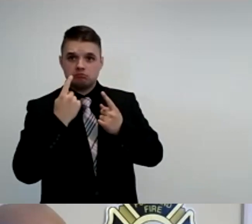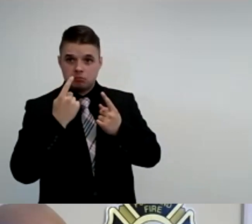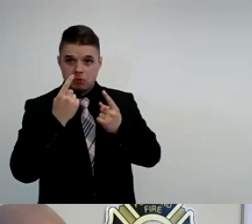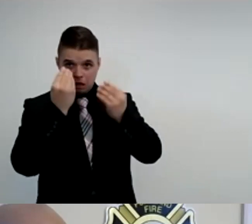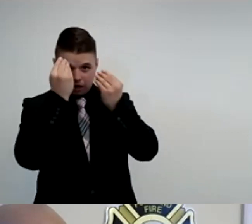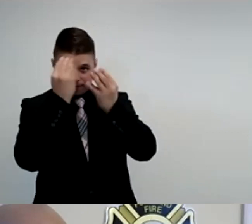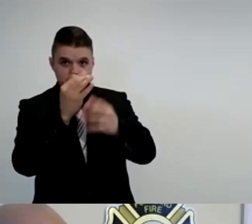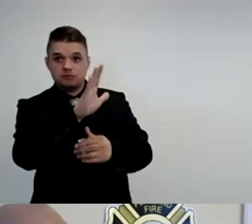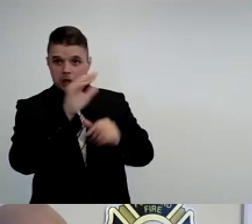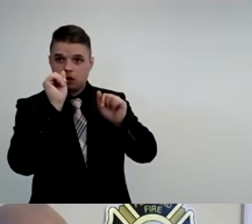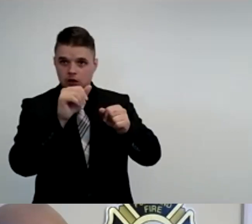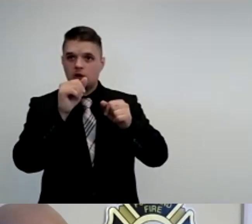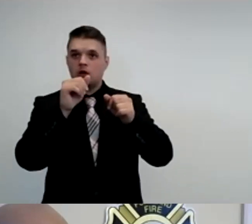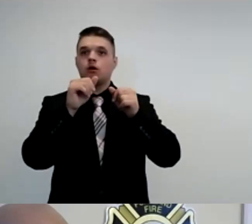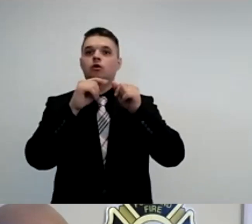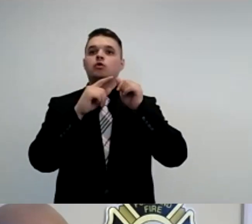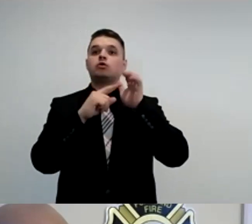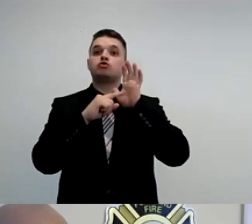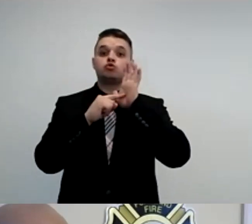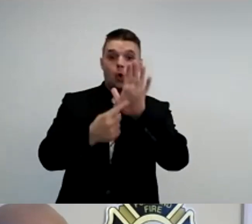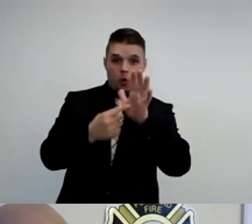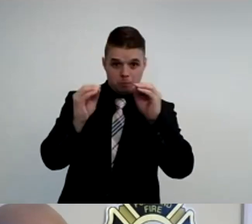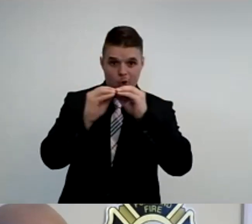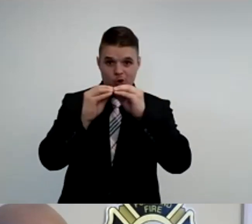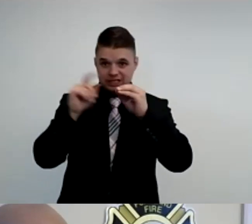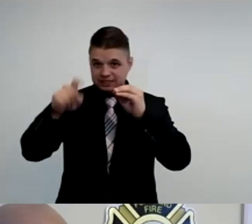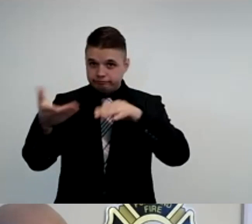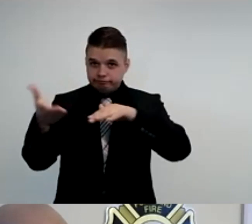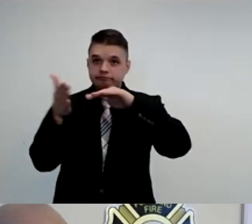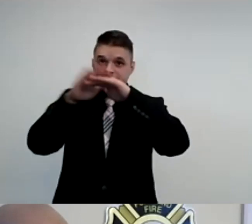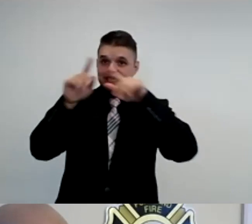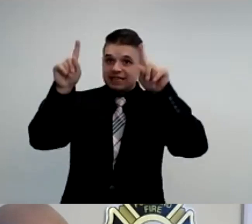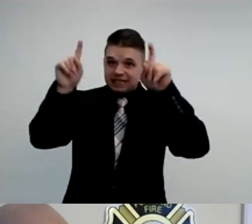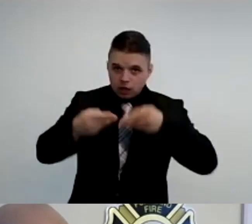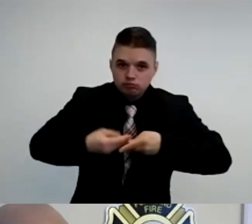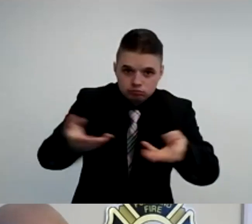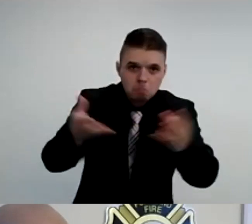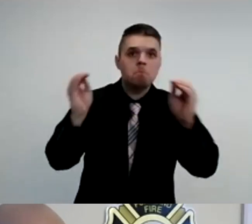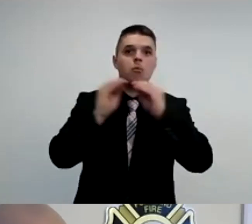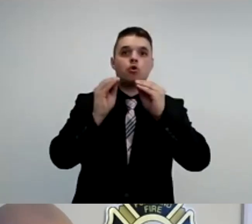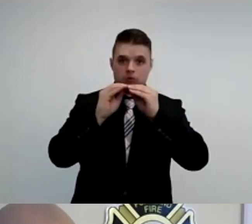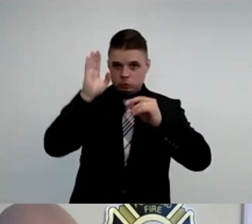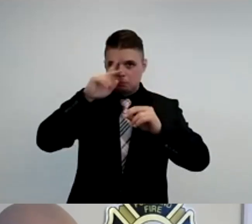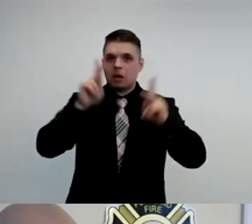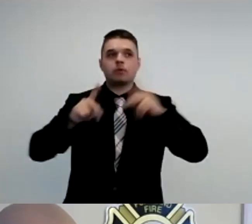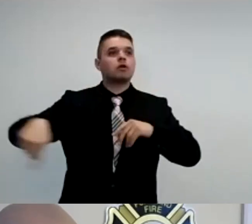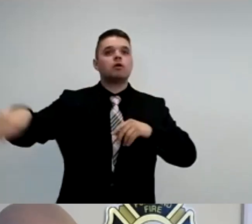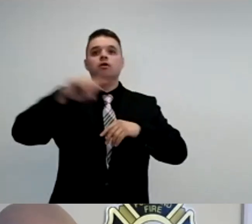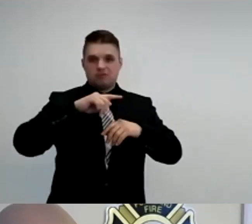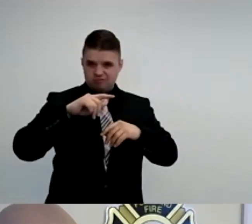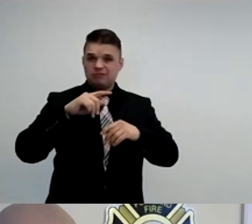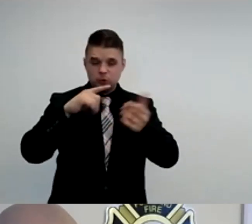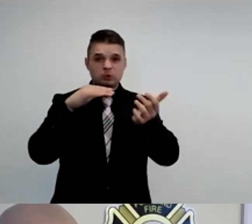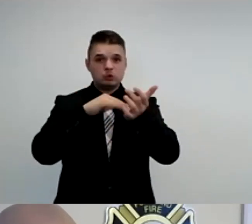need for more testing, and could it be used to get more testing? I personally know people who have had doctors tell them, yeah, it sounds like you have it, but we don't have